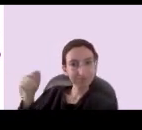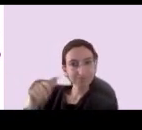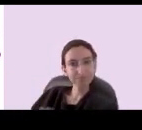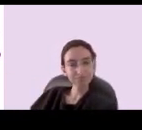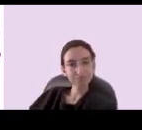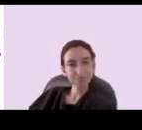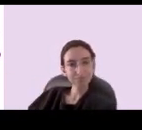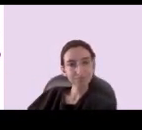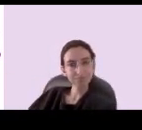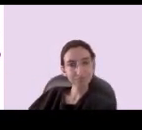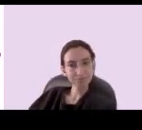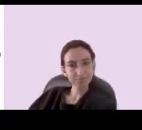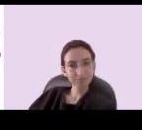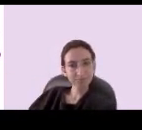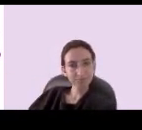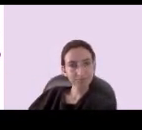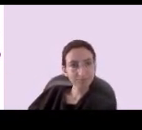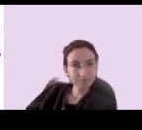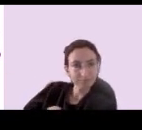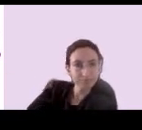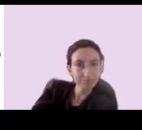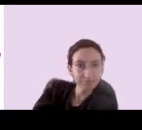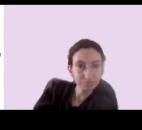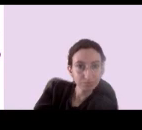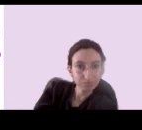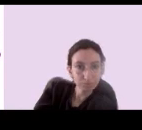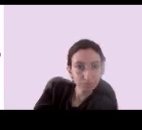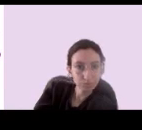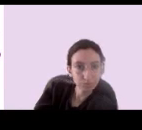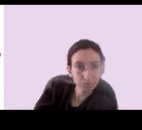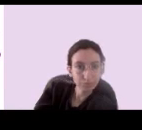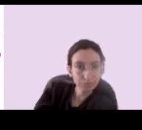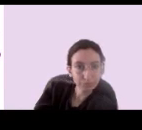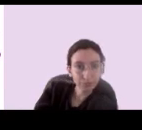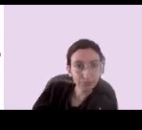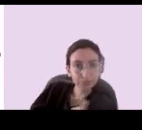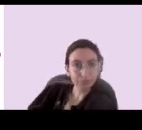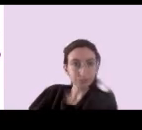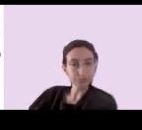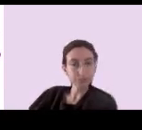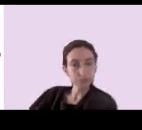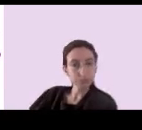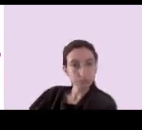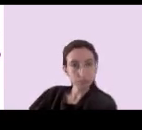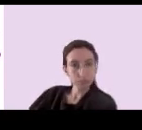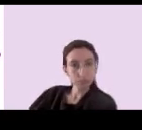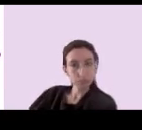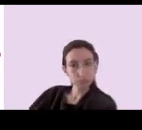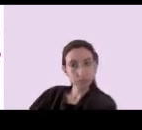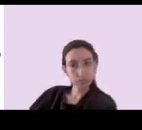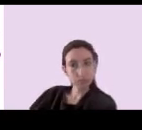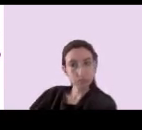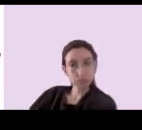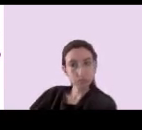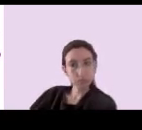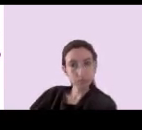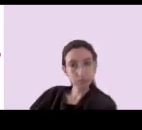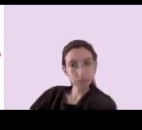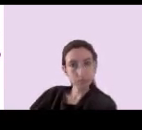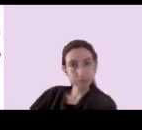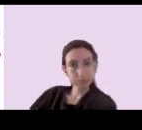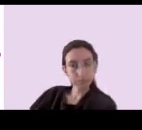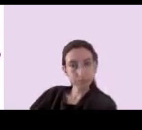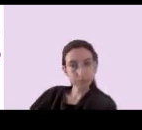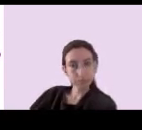for motion of electron in atoms. In general, the lighter the particles, the faster they